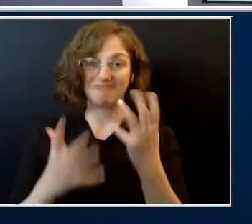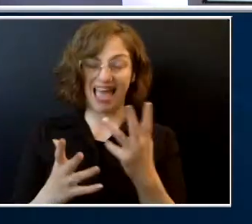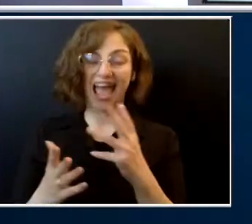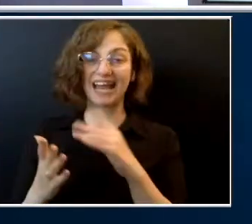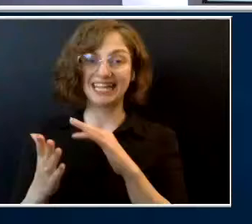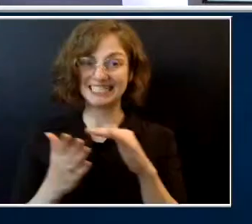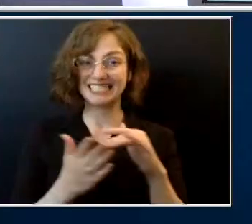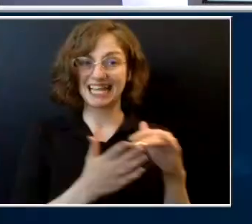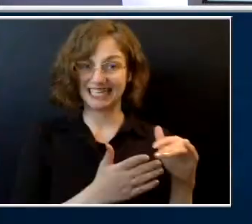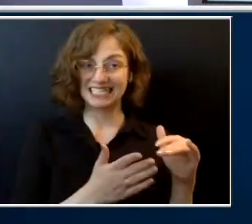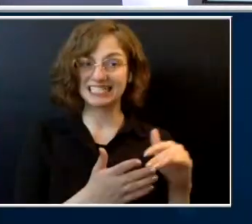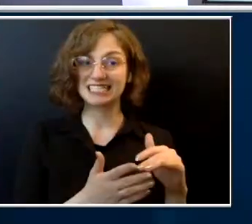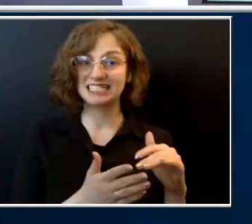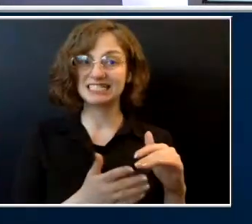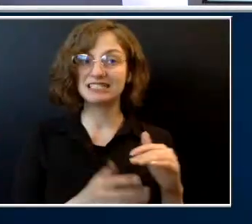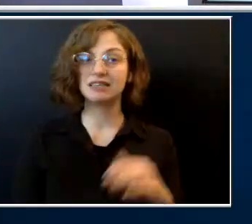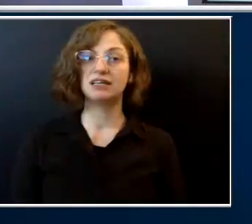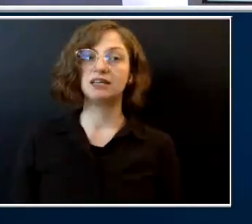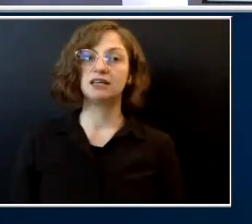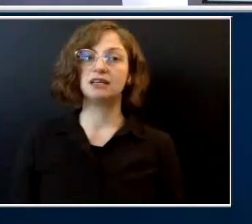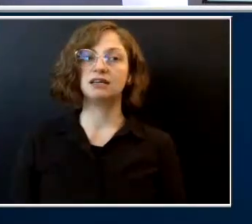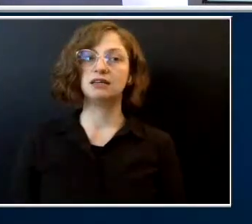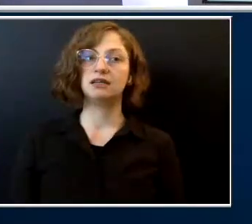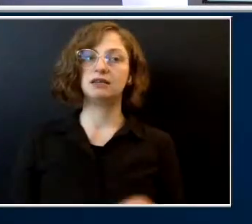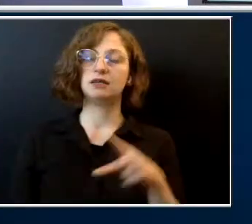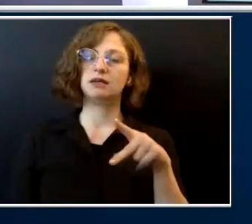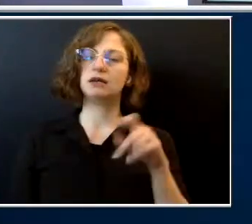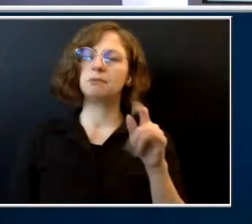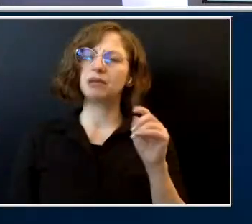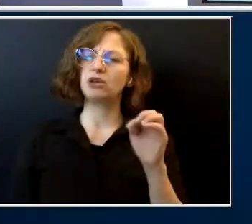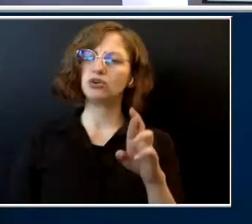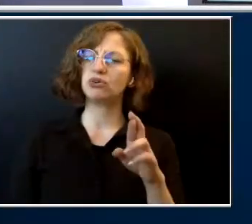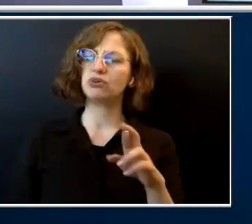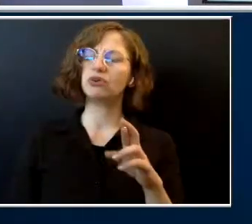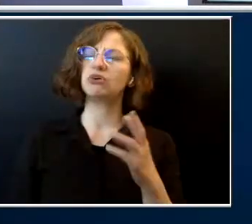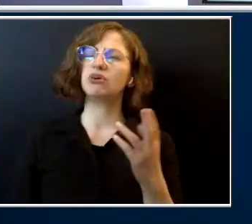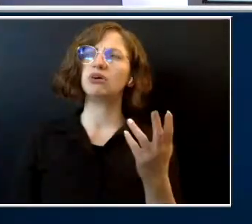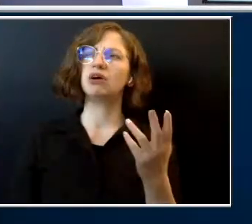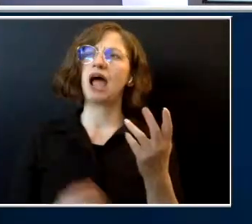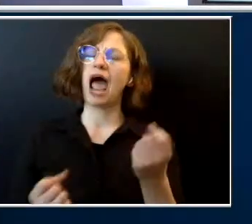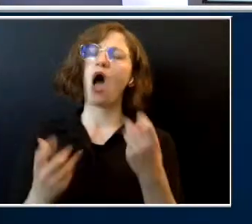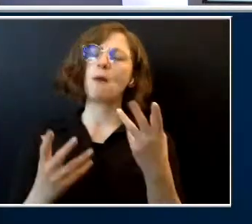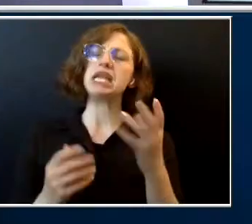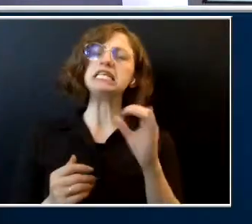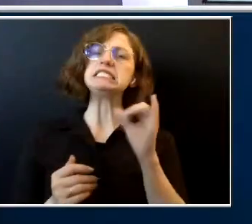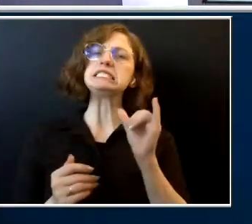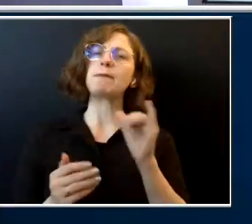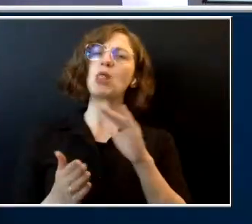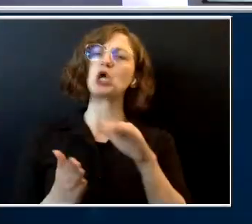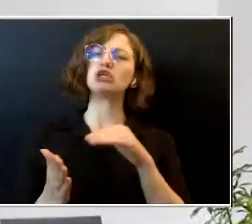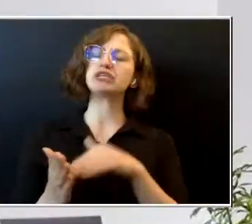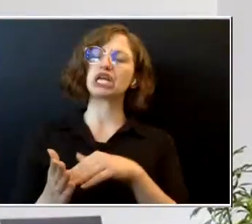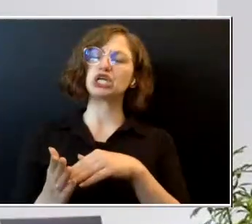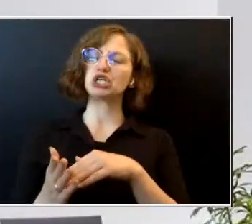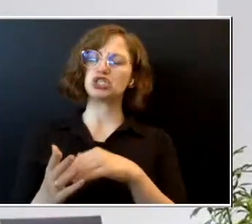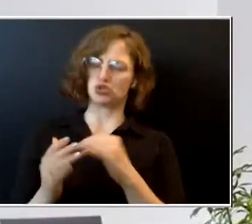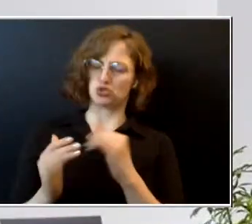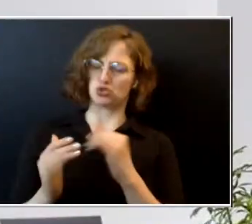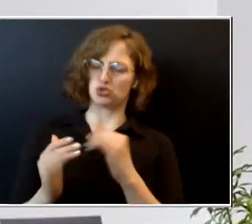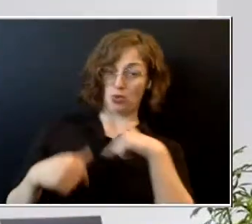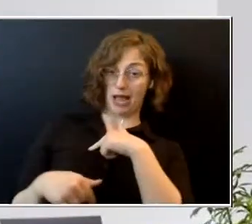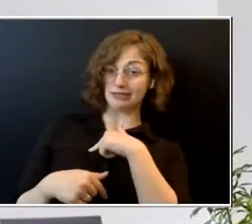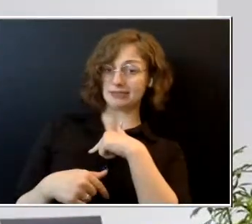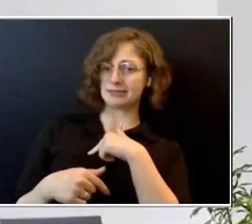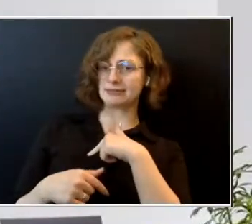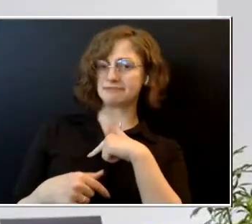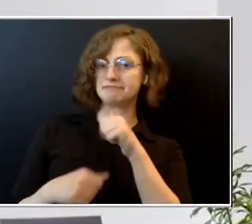Peter, what do you? How many similar centers do you think there are in the country? And I haven't done the